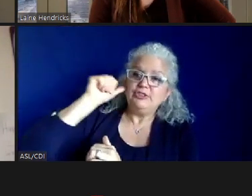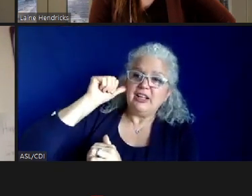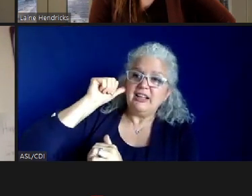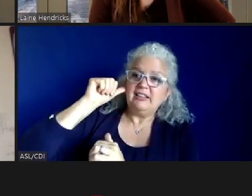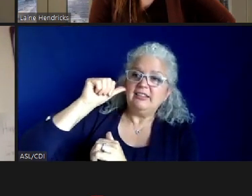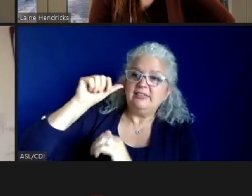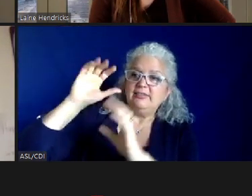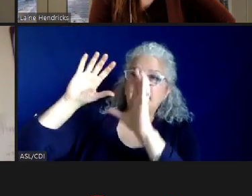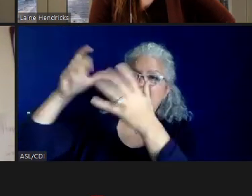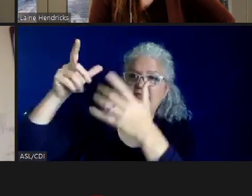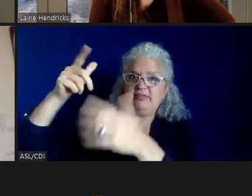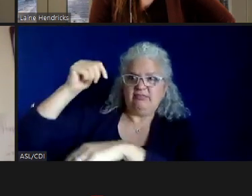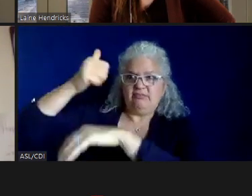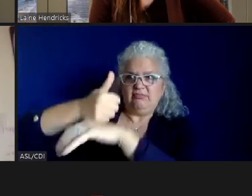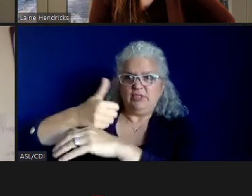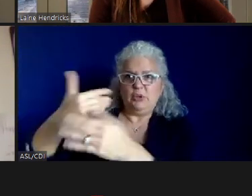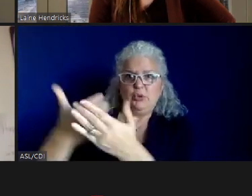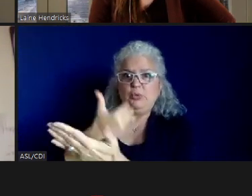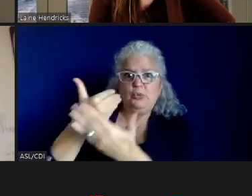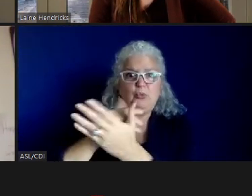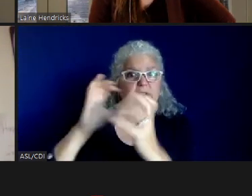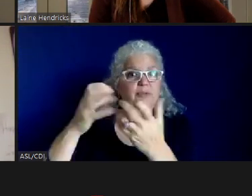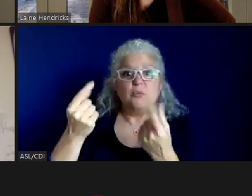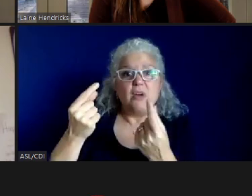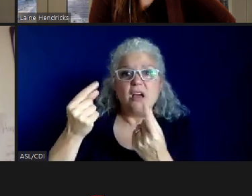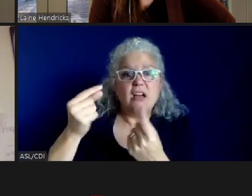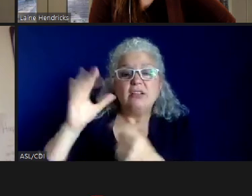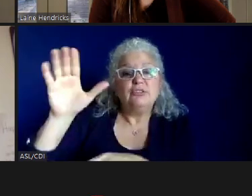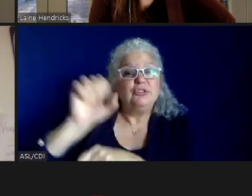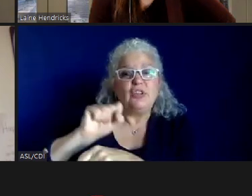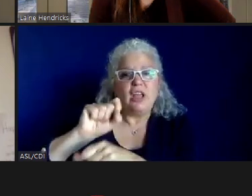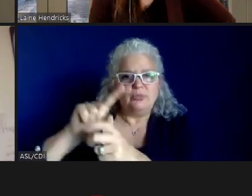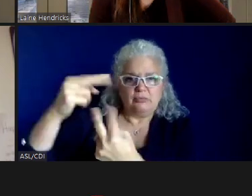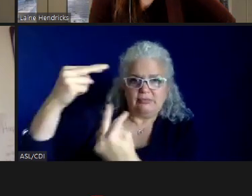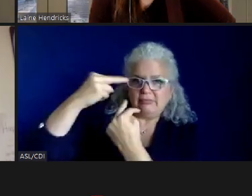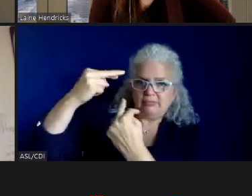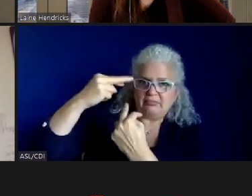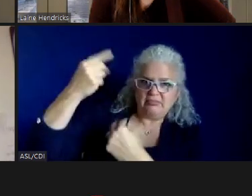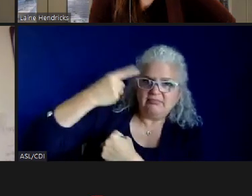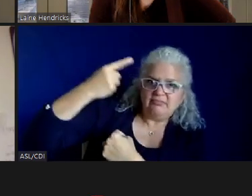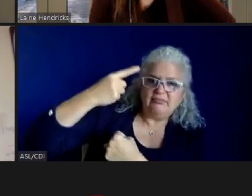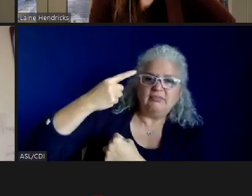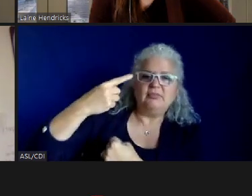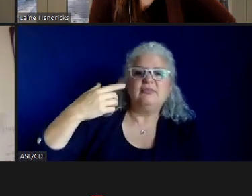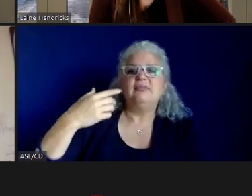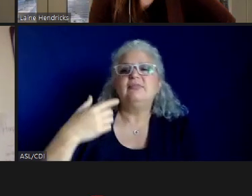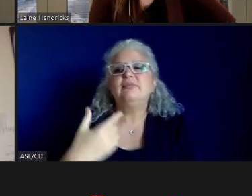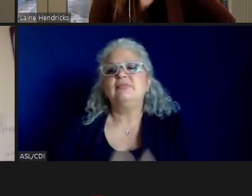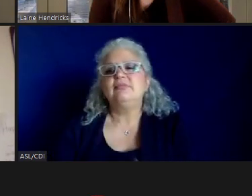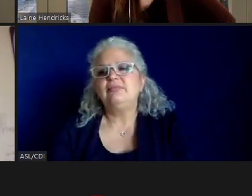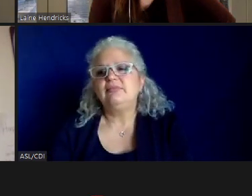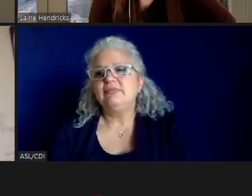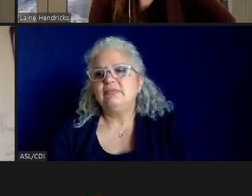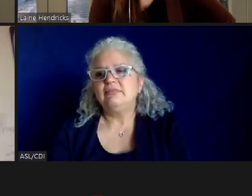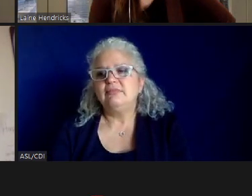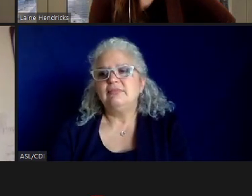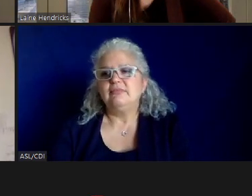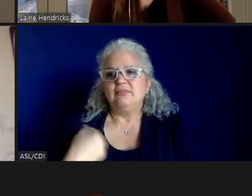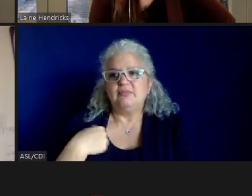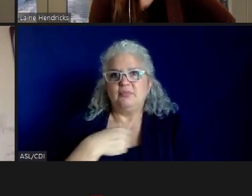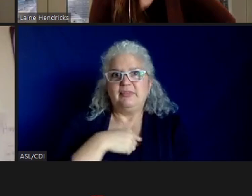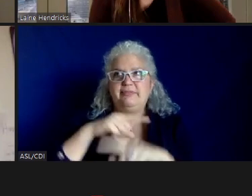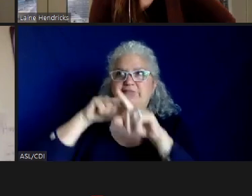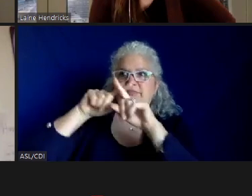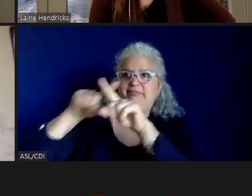The state has, we rely upon the state for funding for our response,